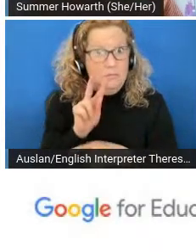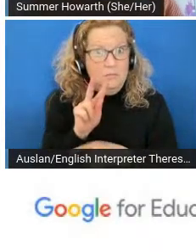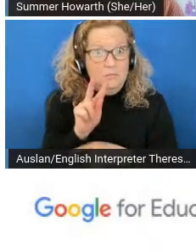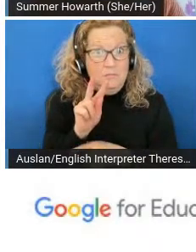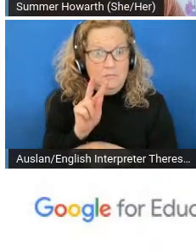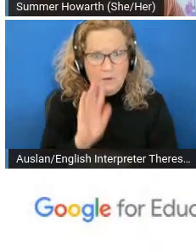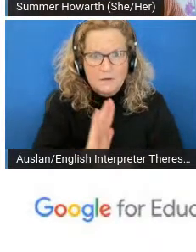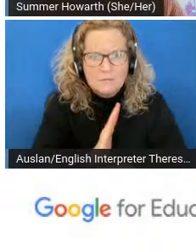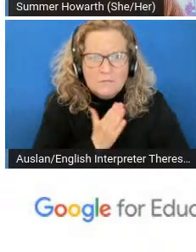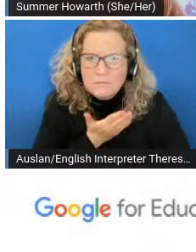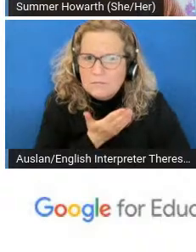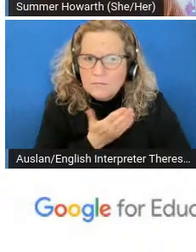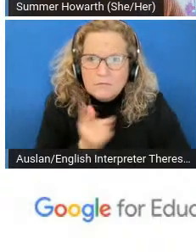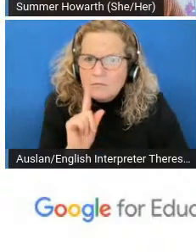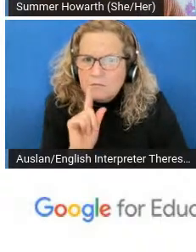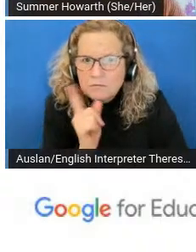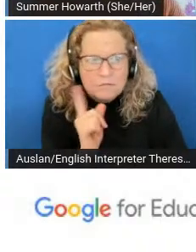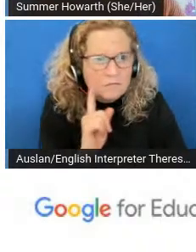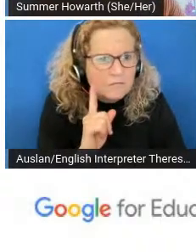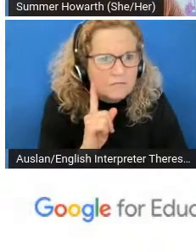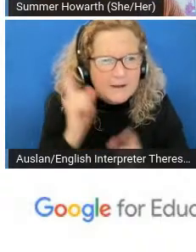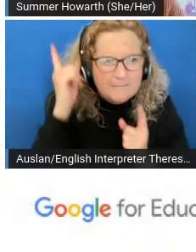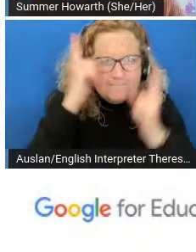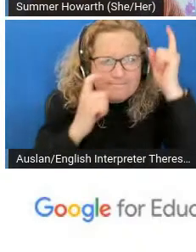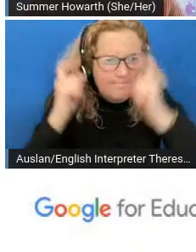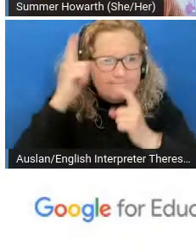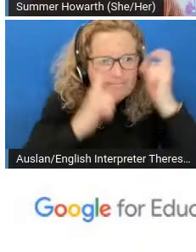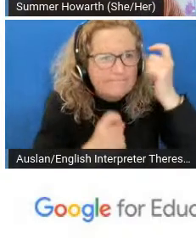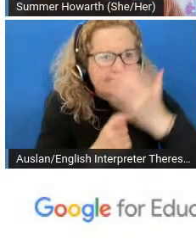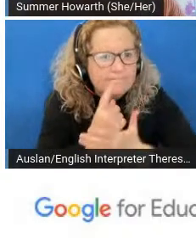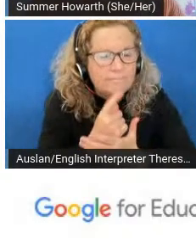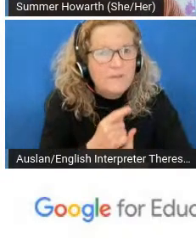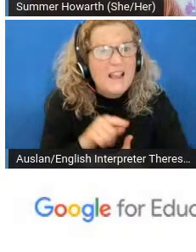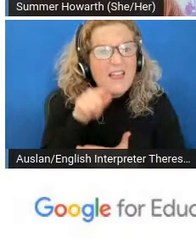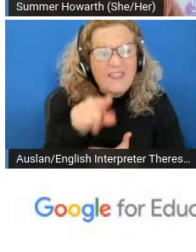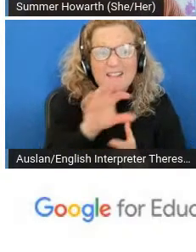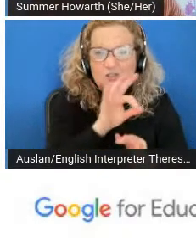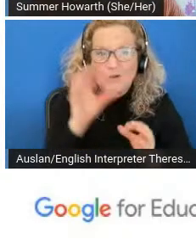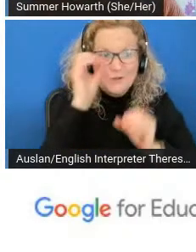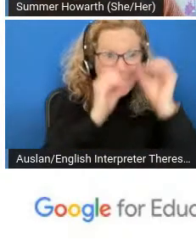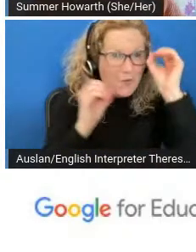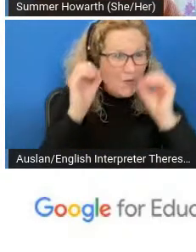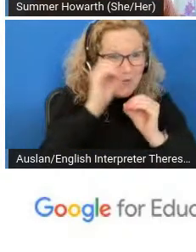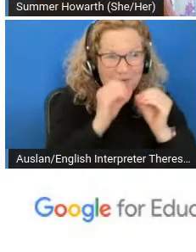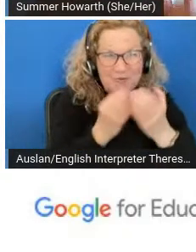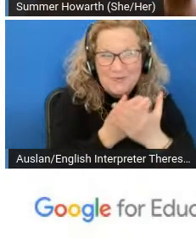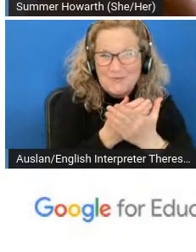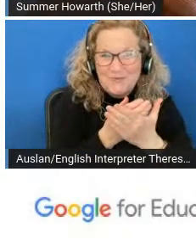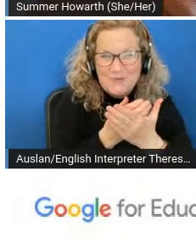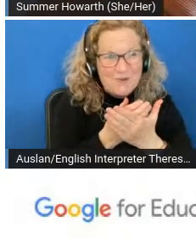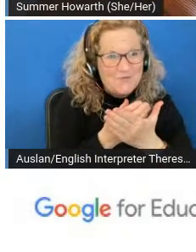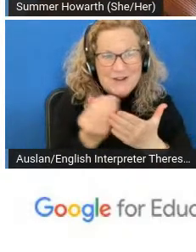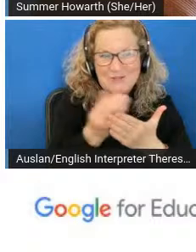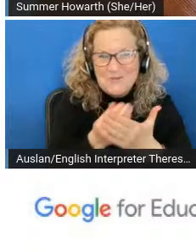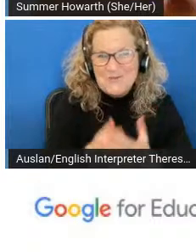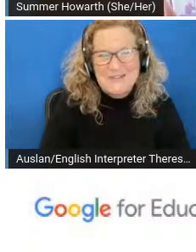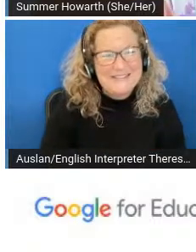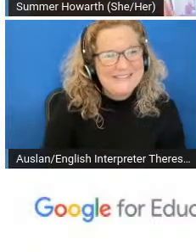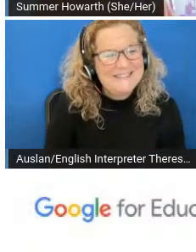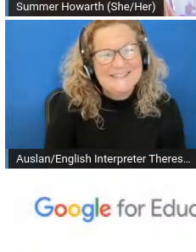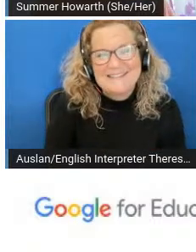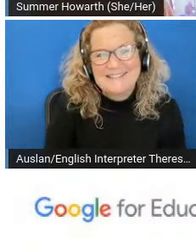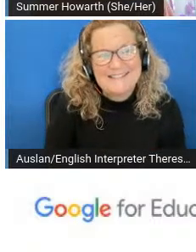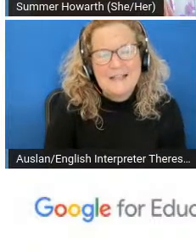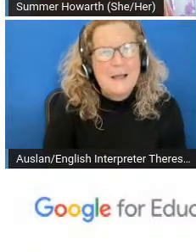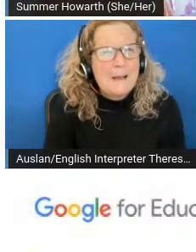to just start off with is, this is not actually a Google resource, this first one. However, what I want you to do is to think about